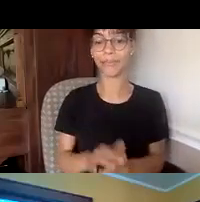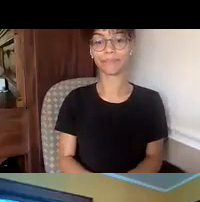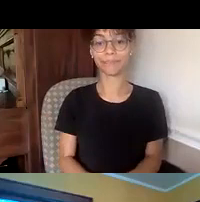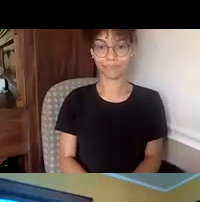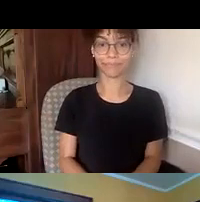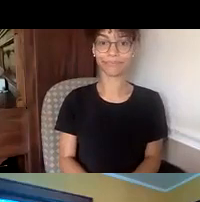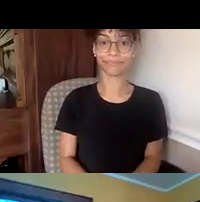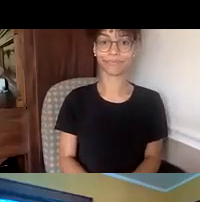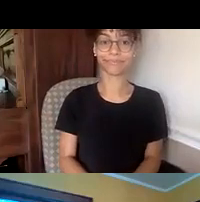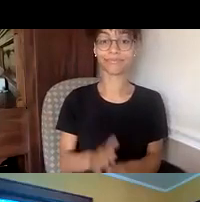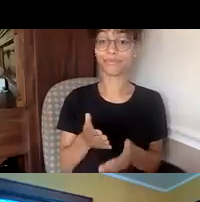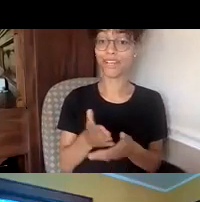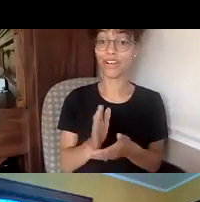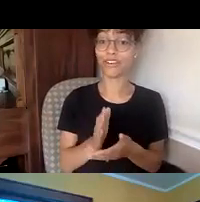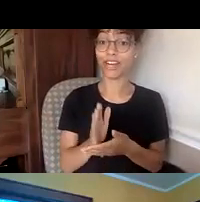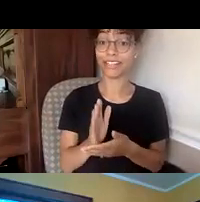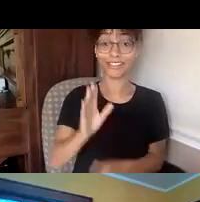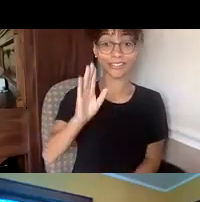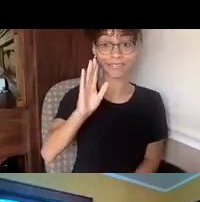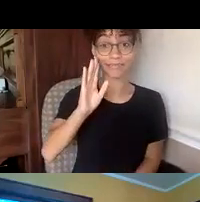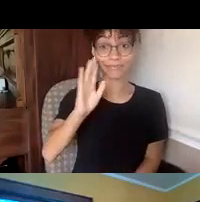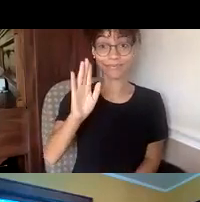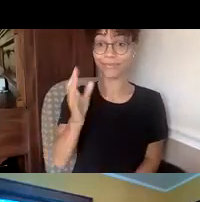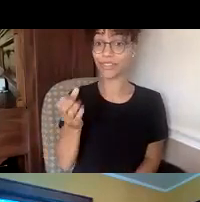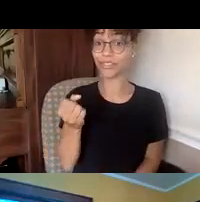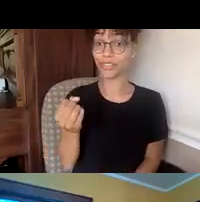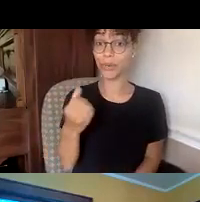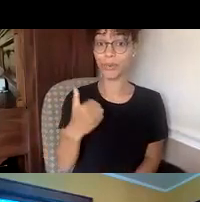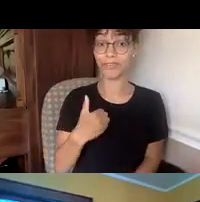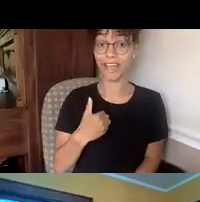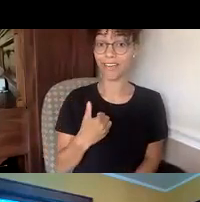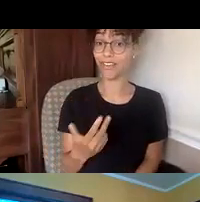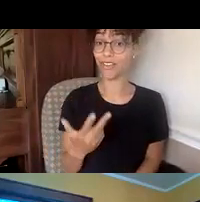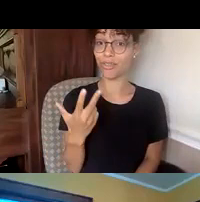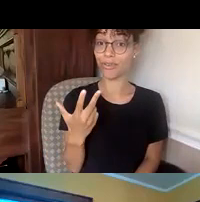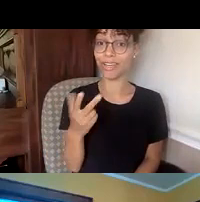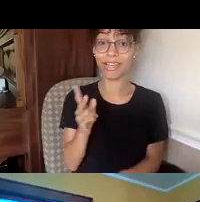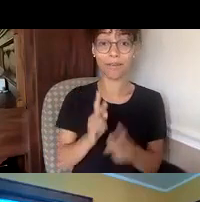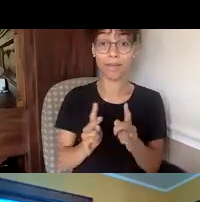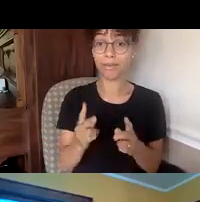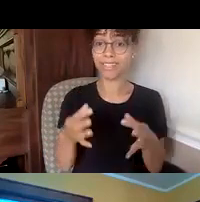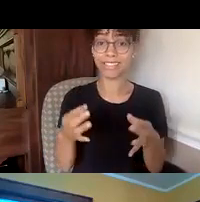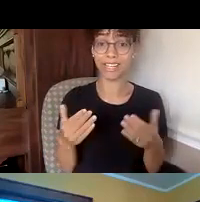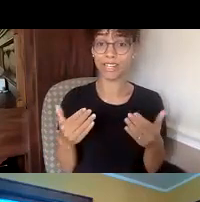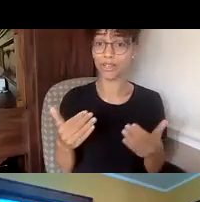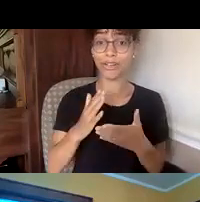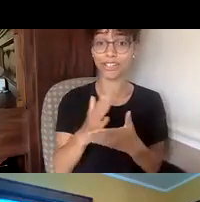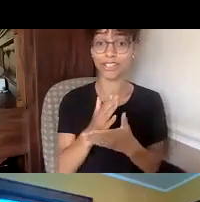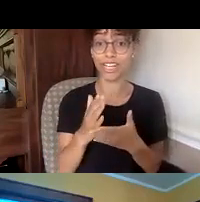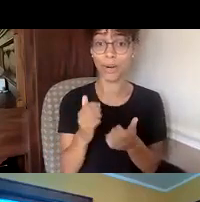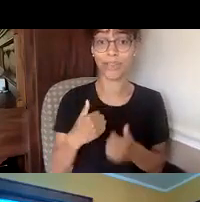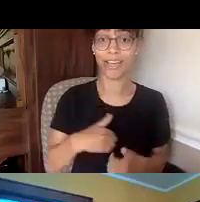All right, so we have three people who have decided to share with us today for What's Your